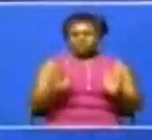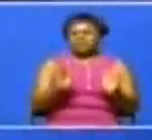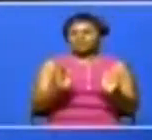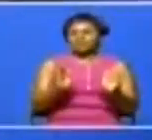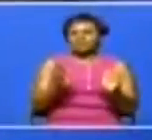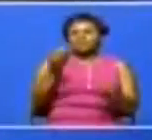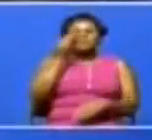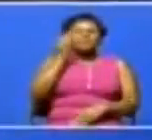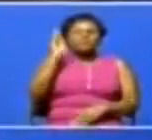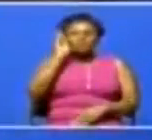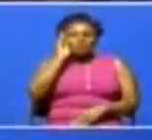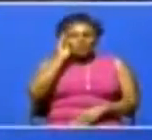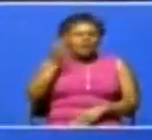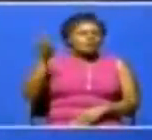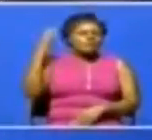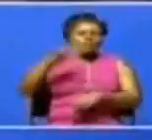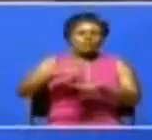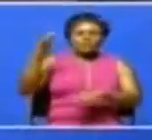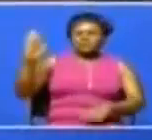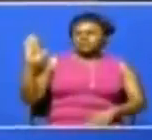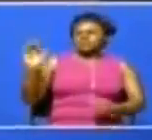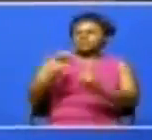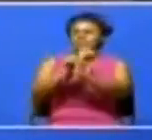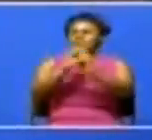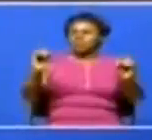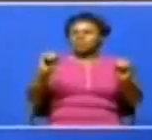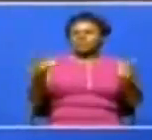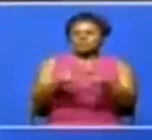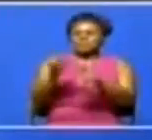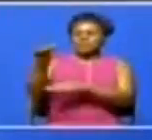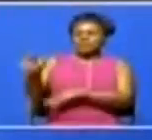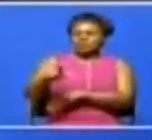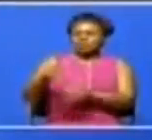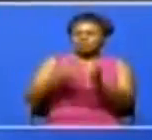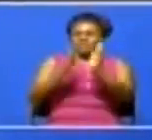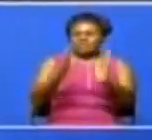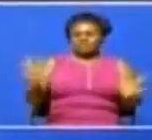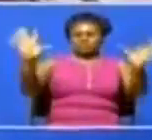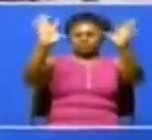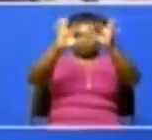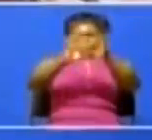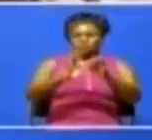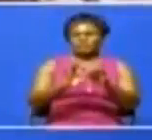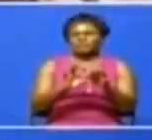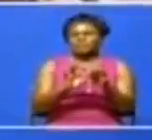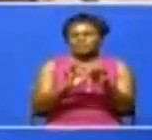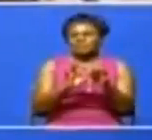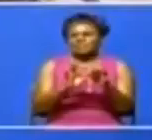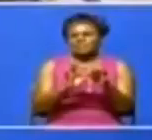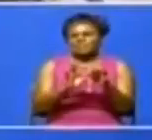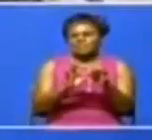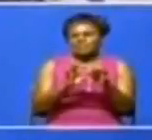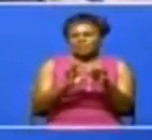Isiolo has long been hard hit by insecurity. She also urged local leaders to unite.